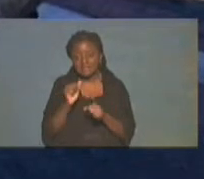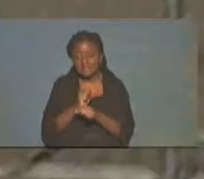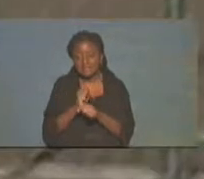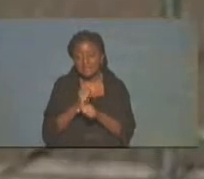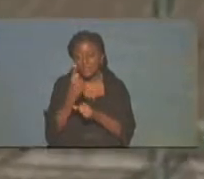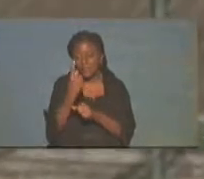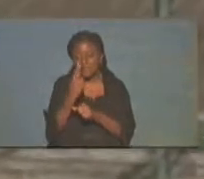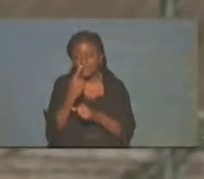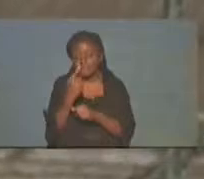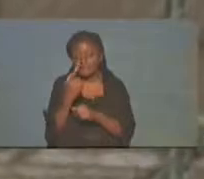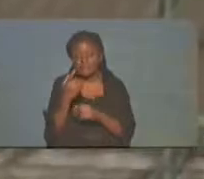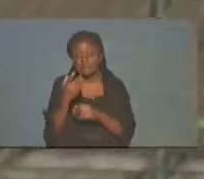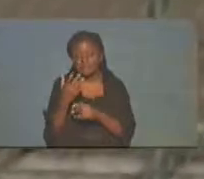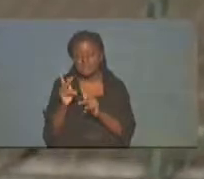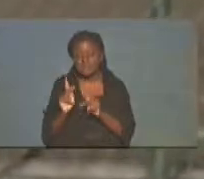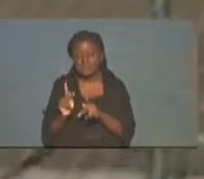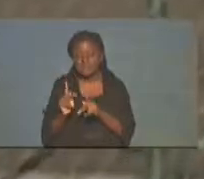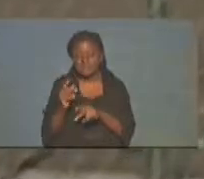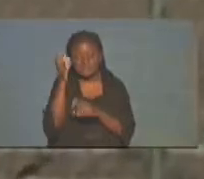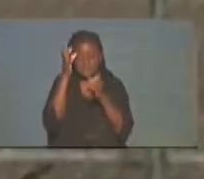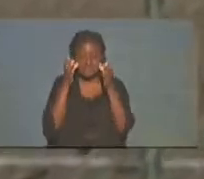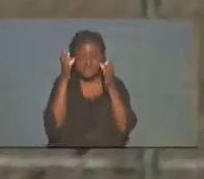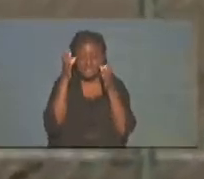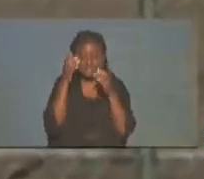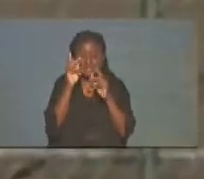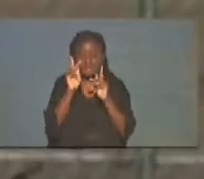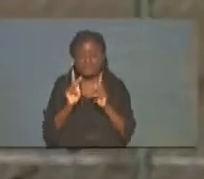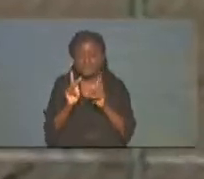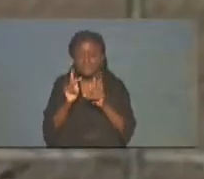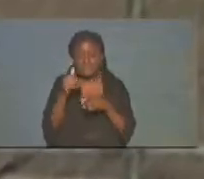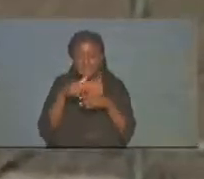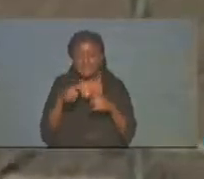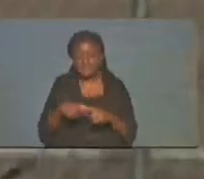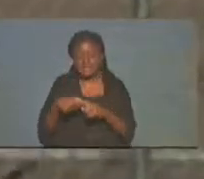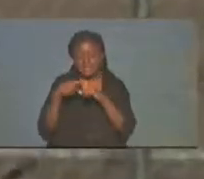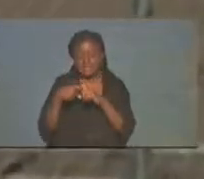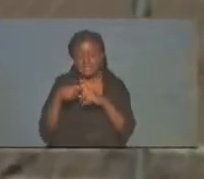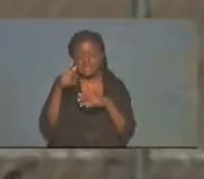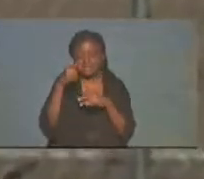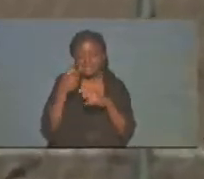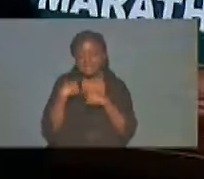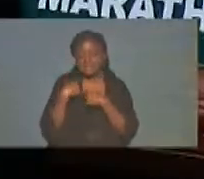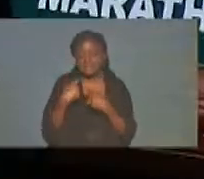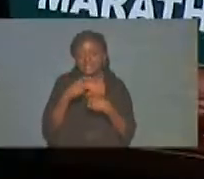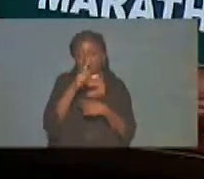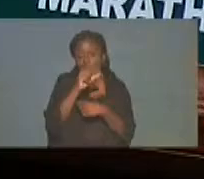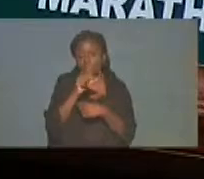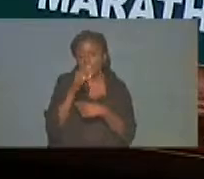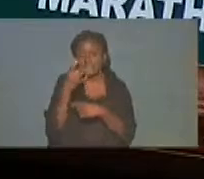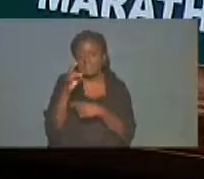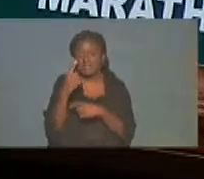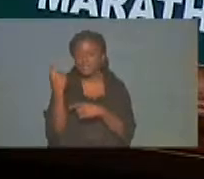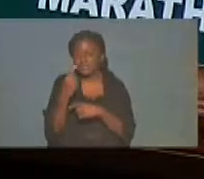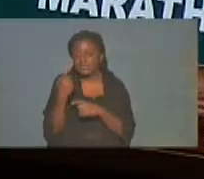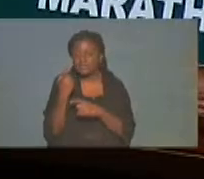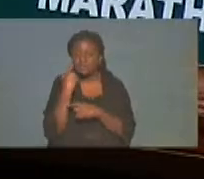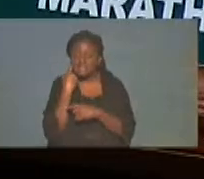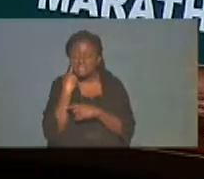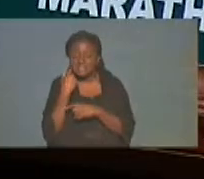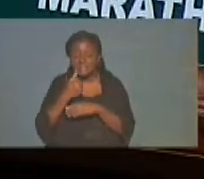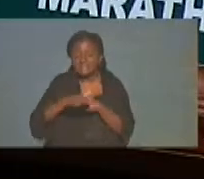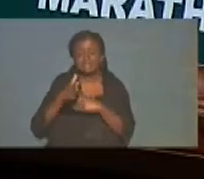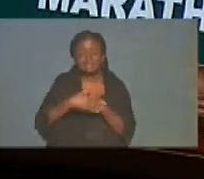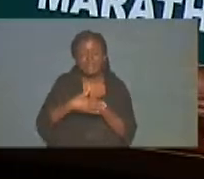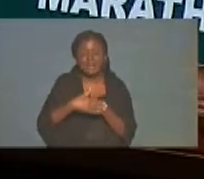Chinese national in custody since 2018 was only recently repatriated. The overall cost of repatriation for